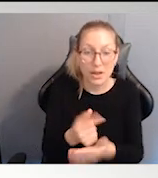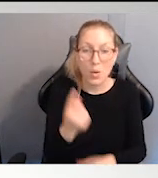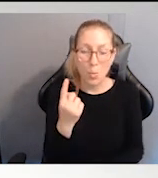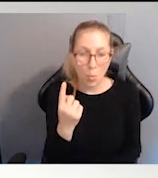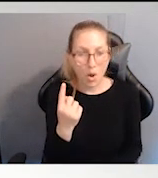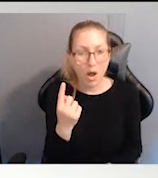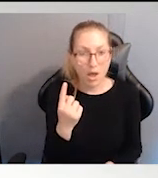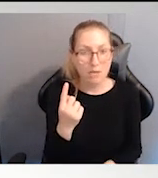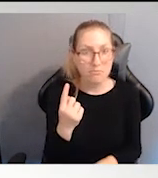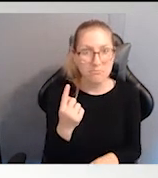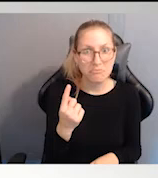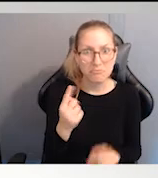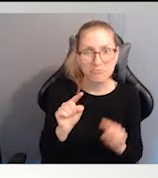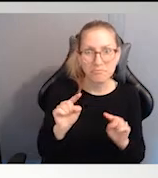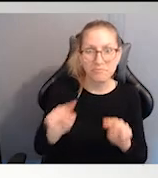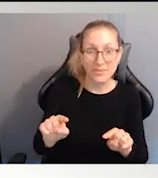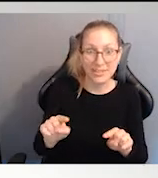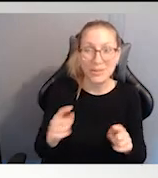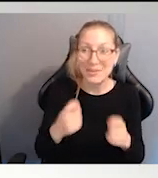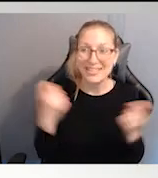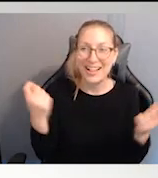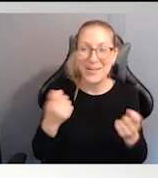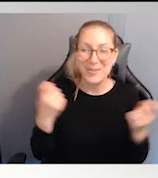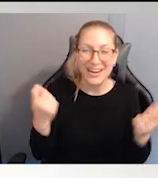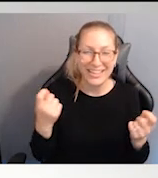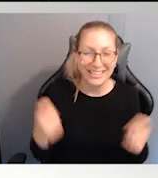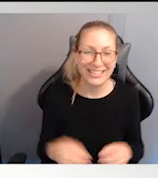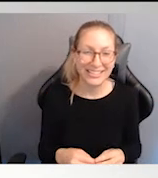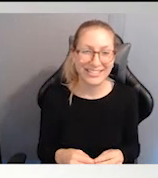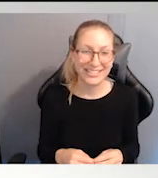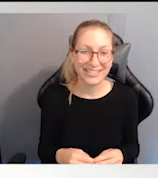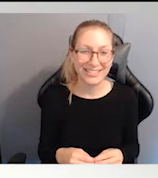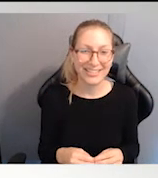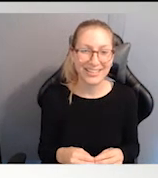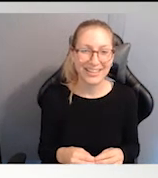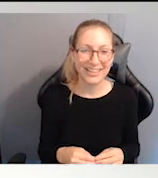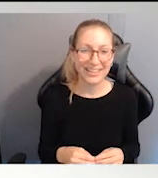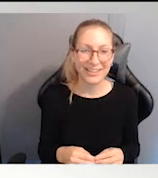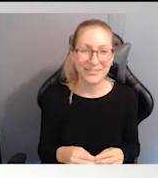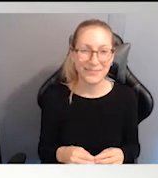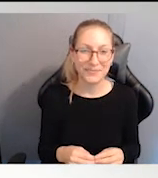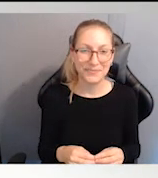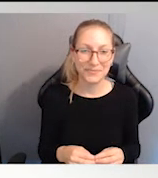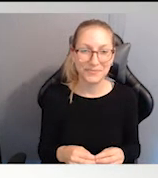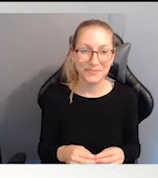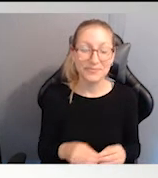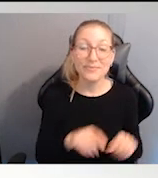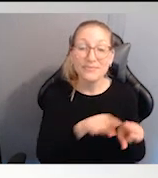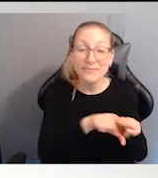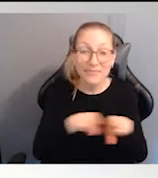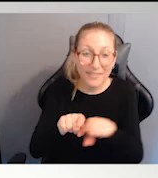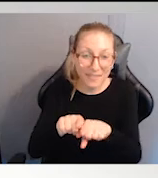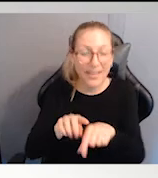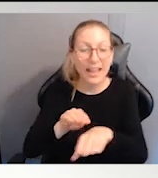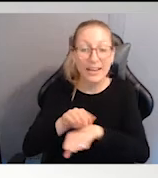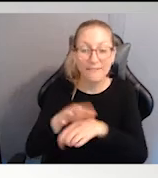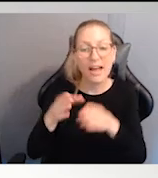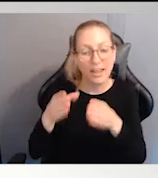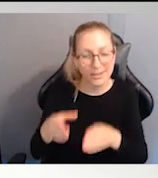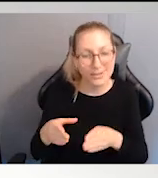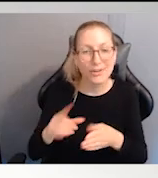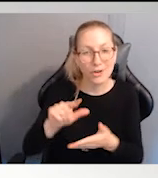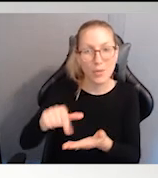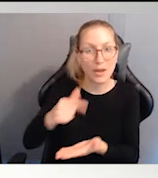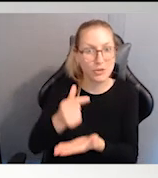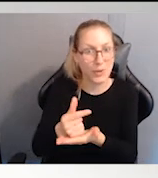we celebrated. Yes. And we have an advisor who's a partner. And an advisor graduated